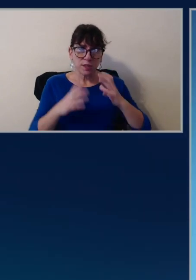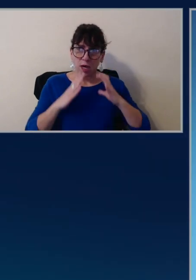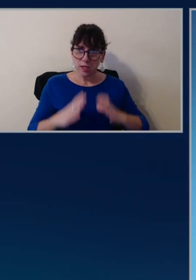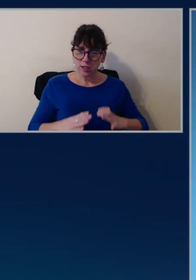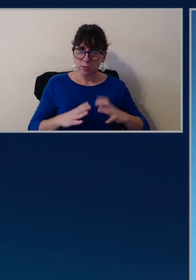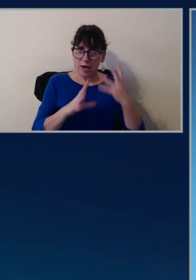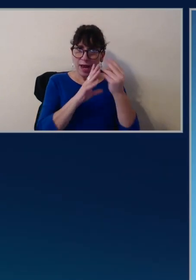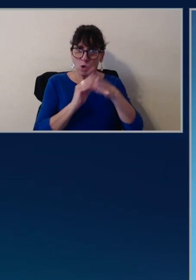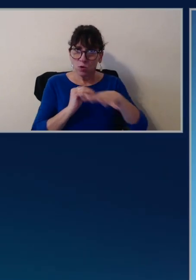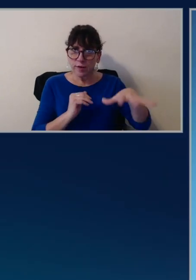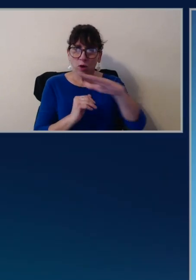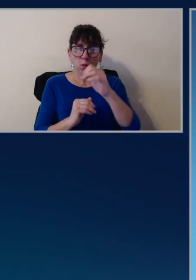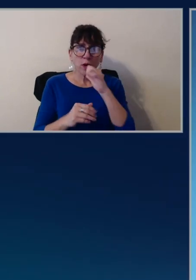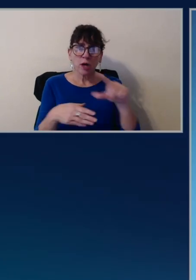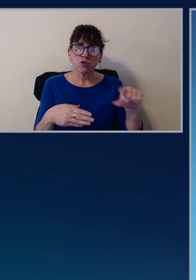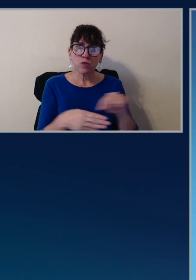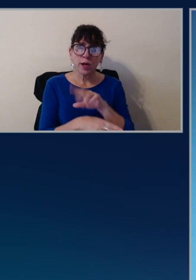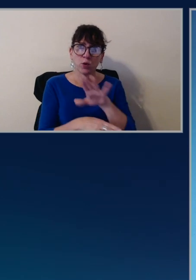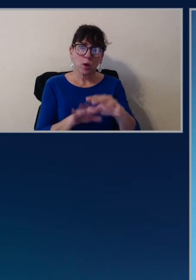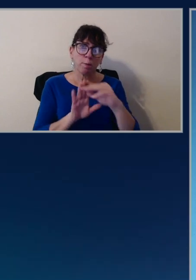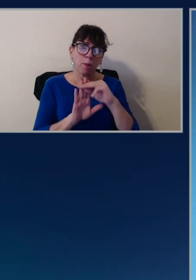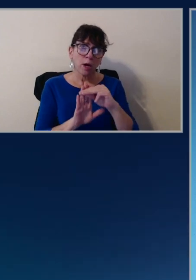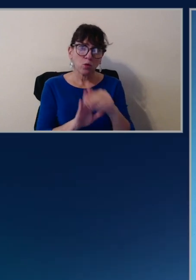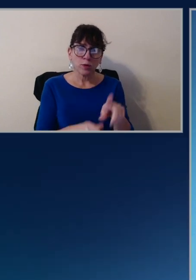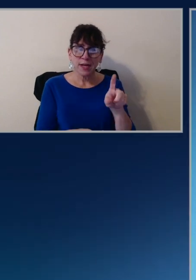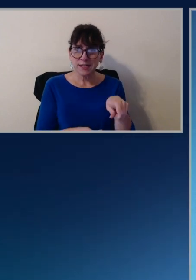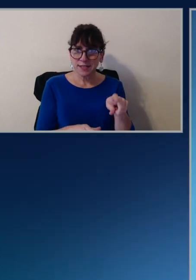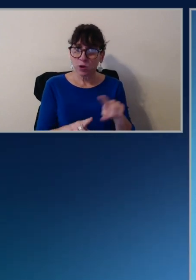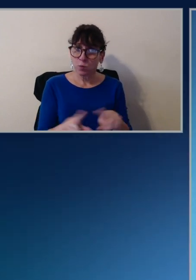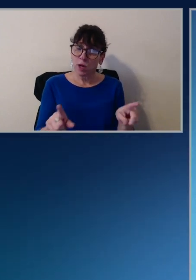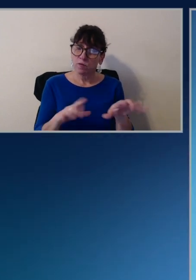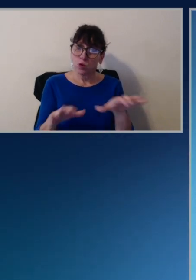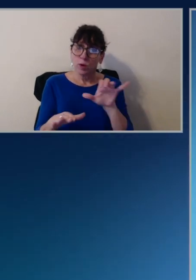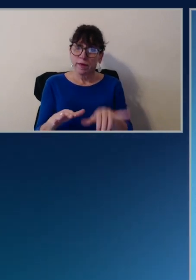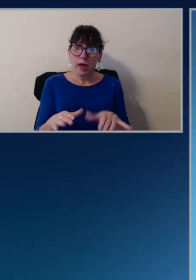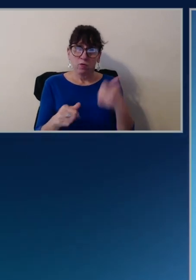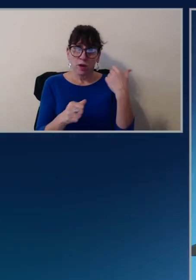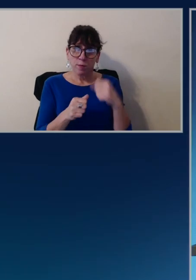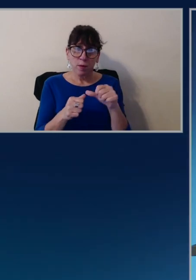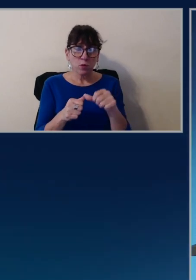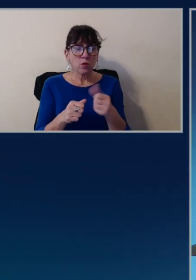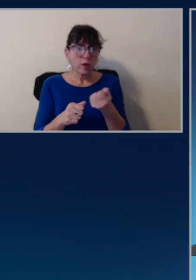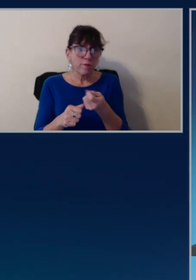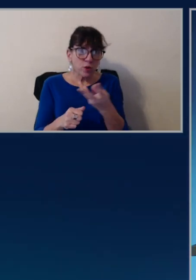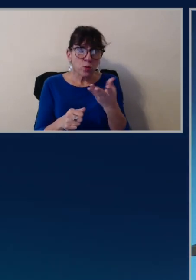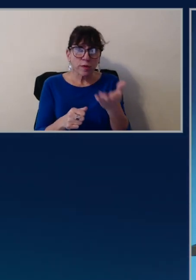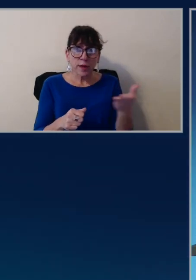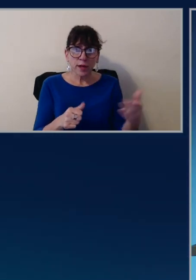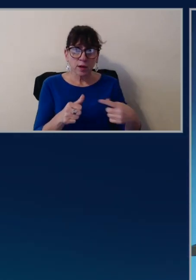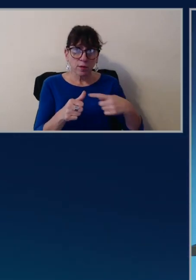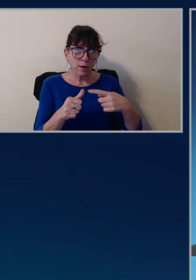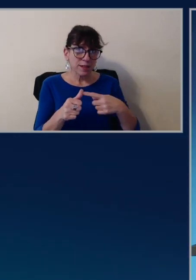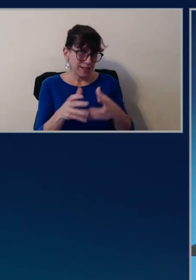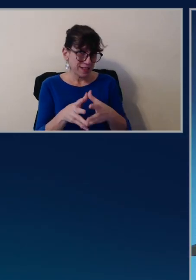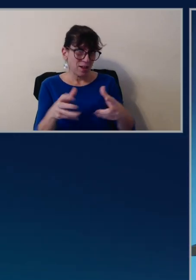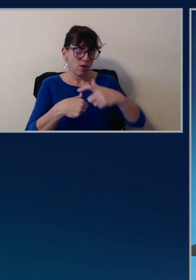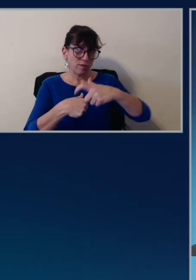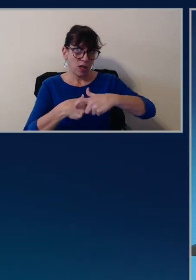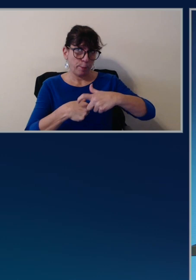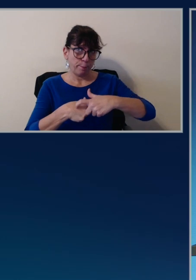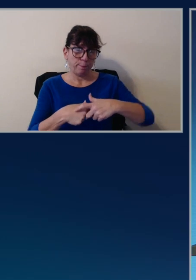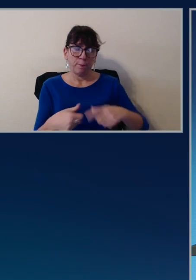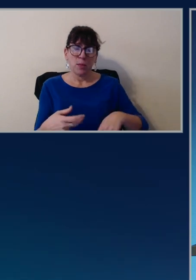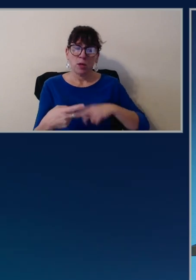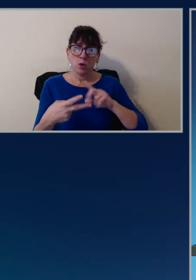train your model necessarily. But if you're doing that, remember a couple of things. Number one, takes a lot of time. Number